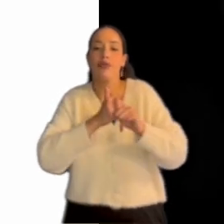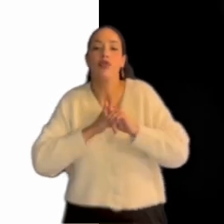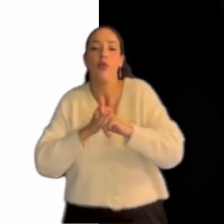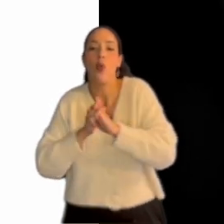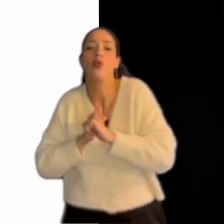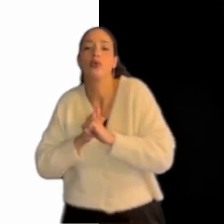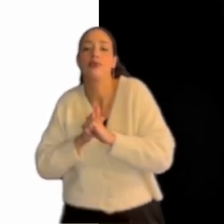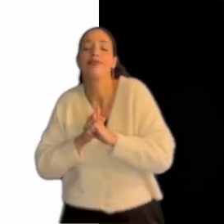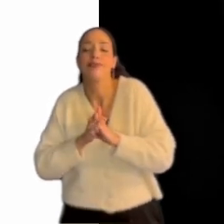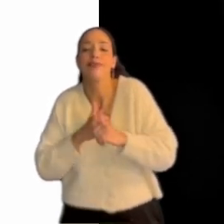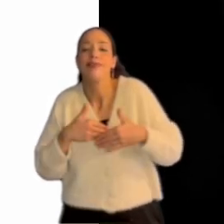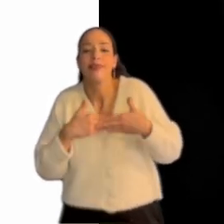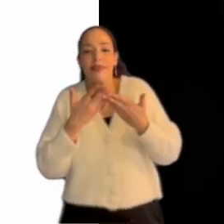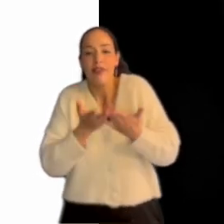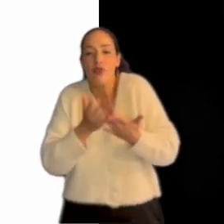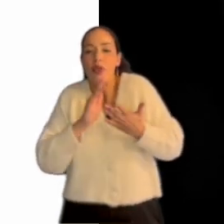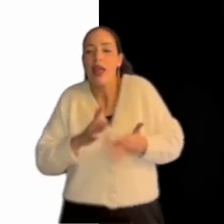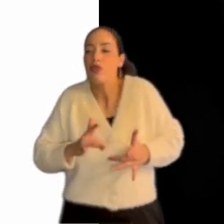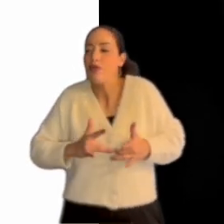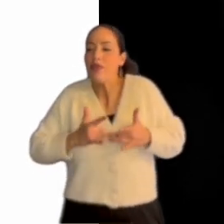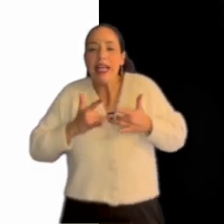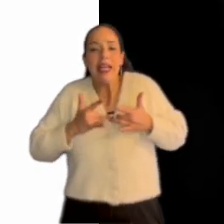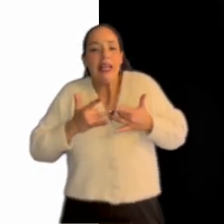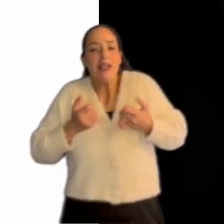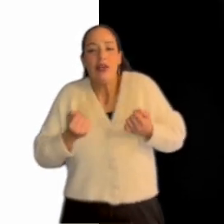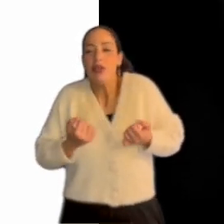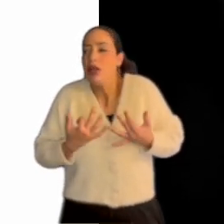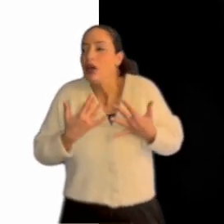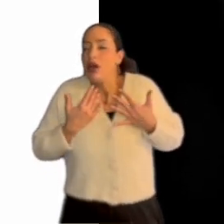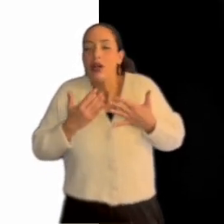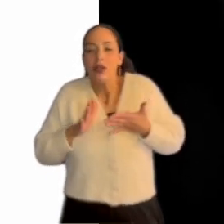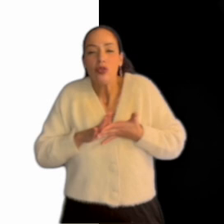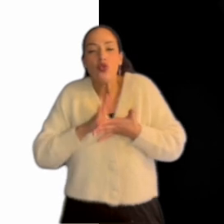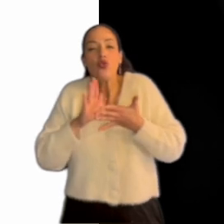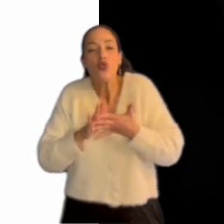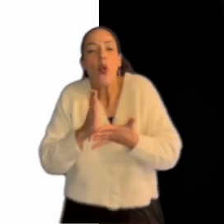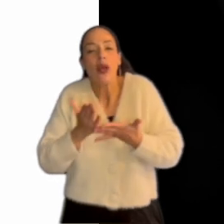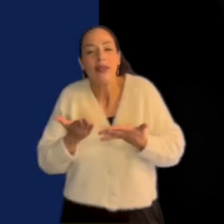offer either connection or reconnection from a position of disconnection.